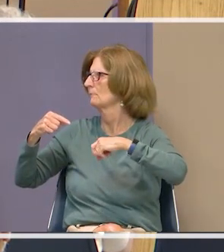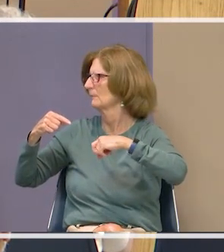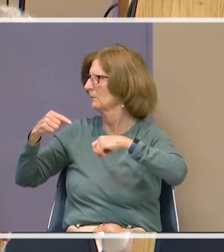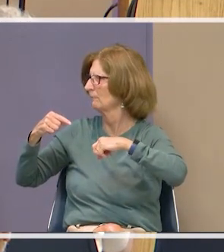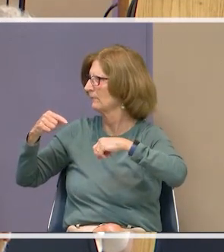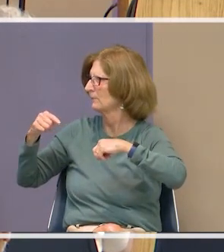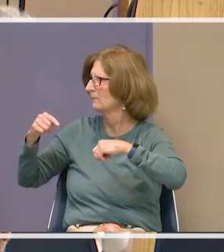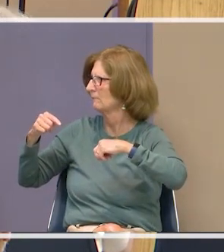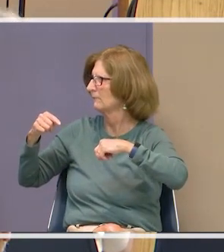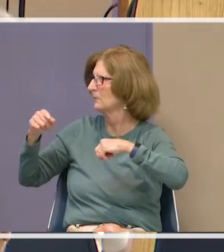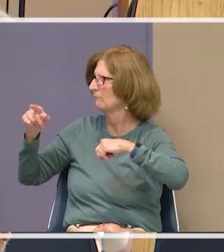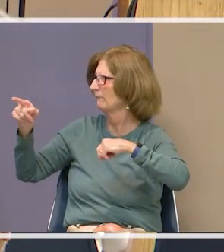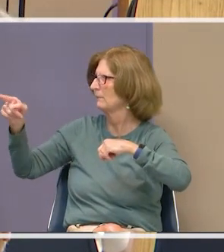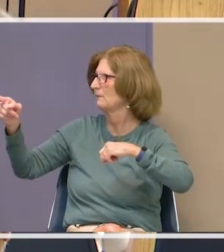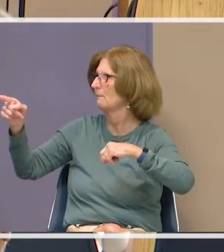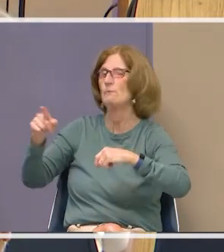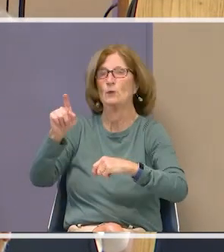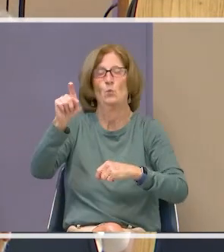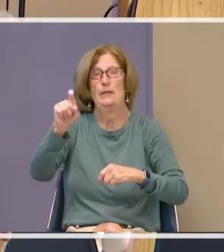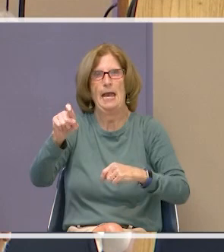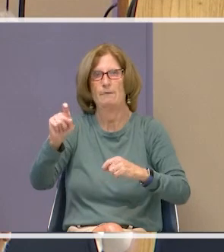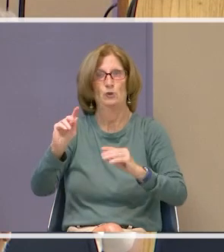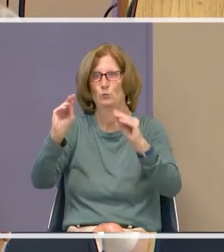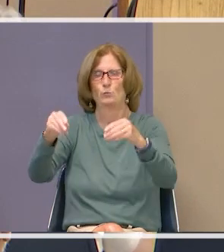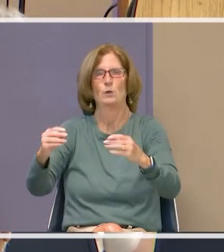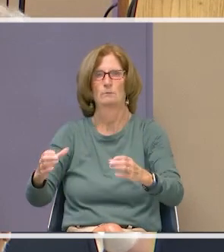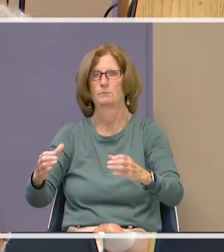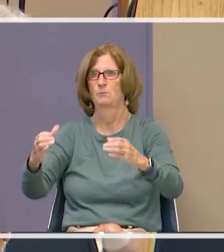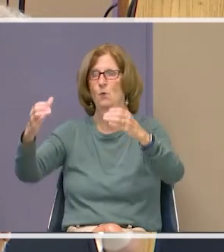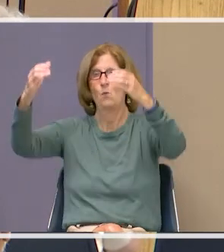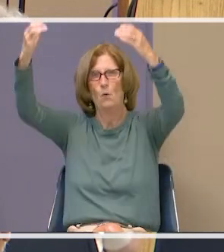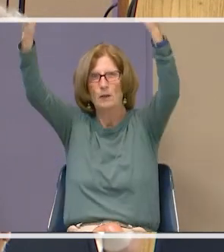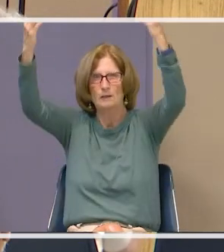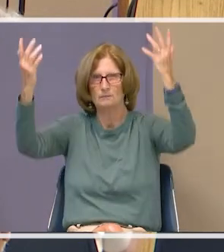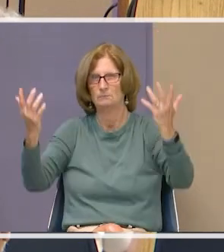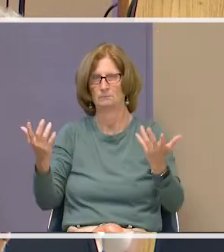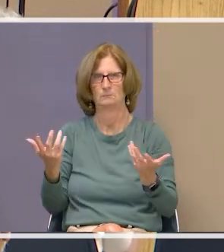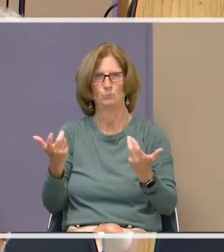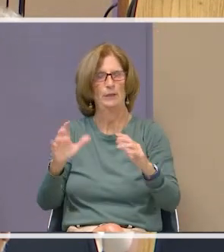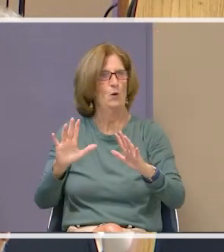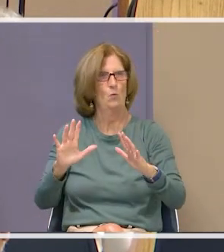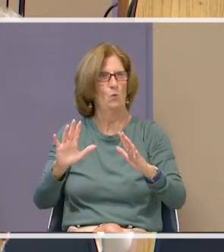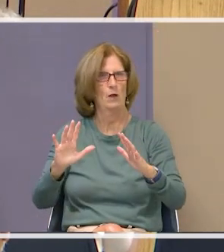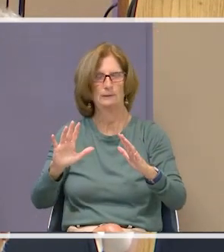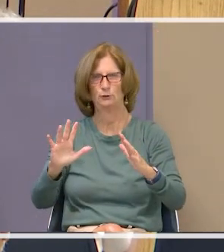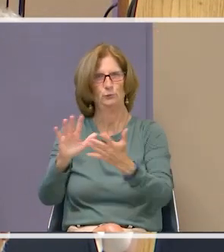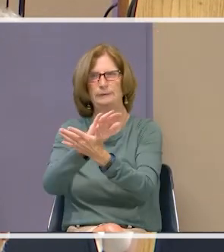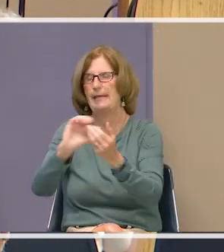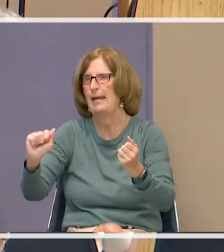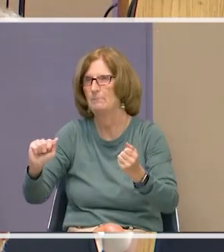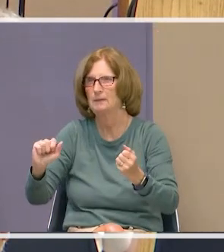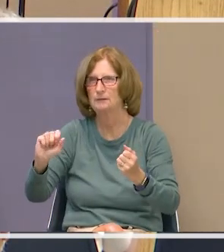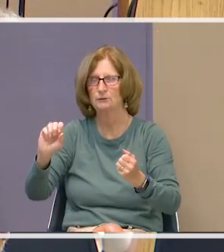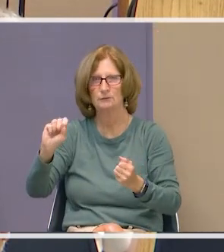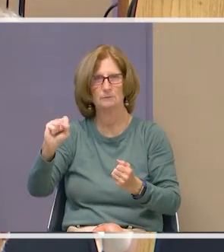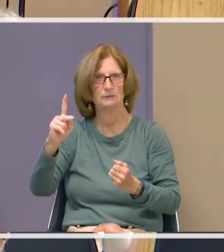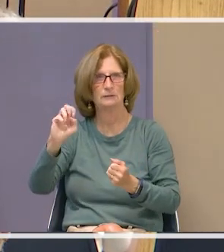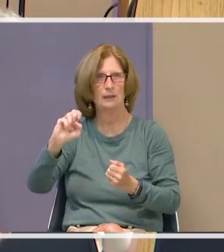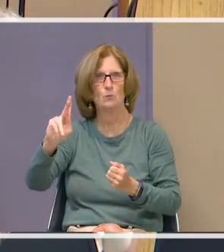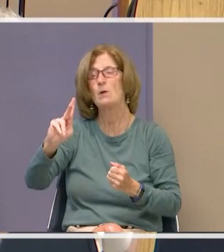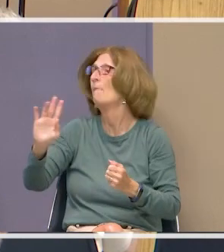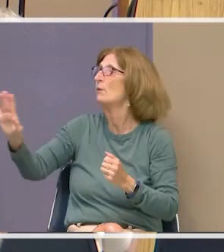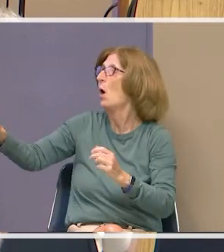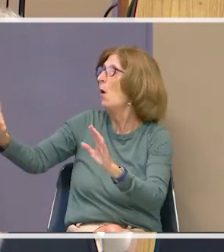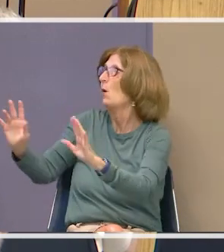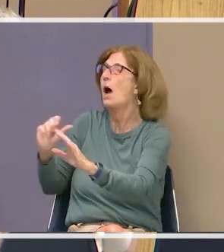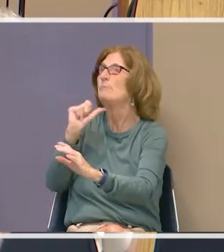We're going to have to put a pole somewhere. The ideal, we're going to try and maximize as much sidewalk space to the current. I'm not saying